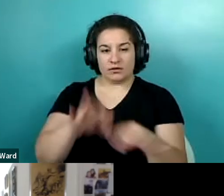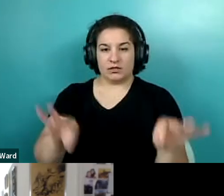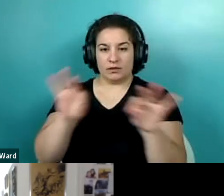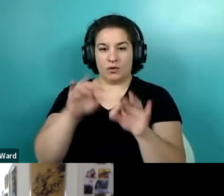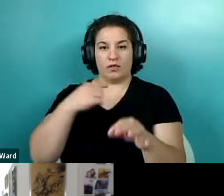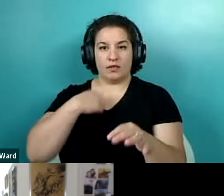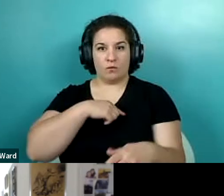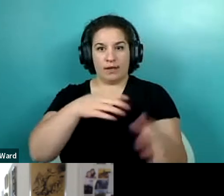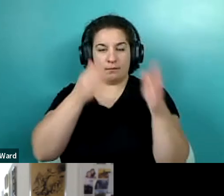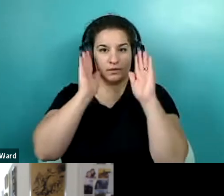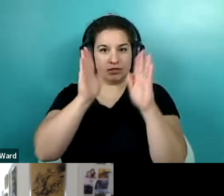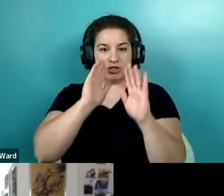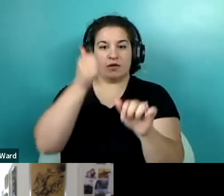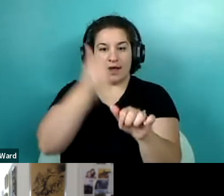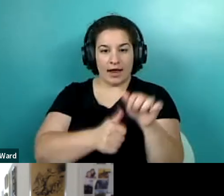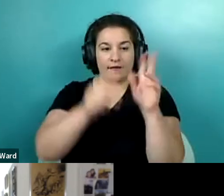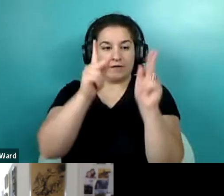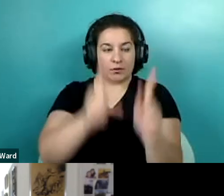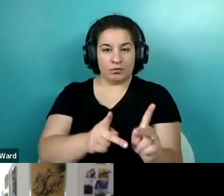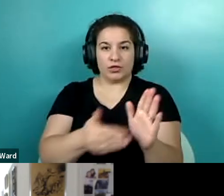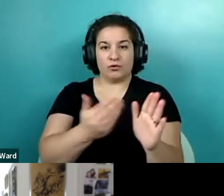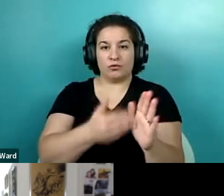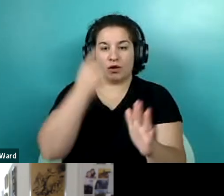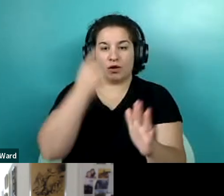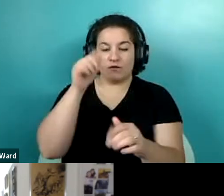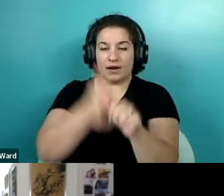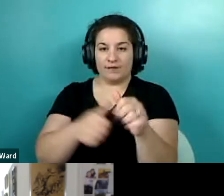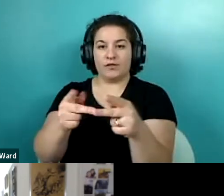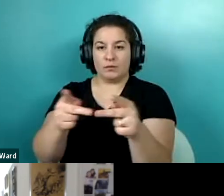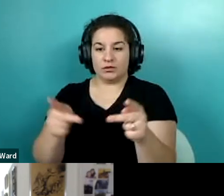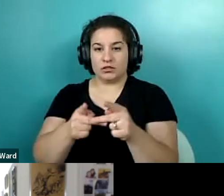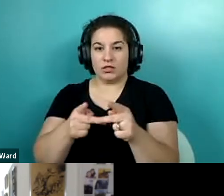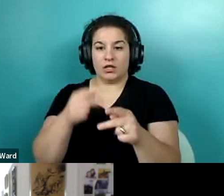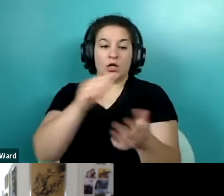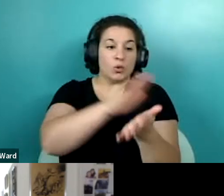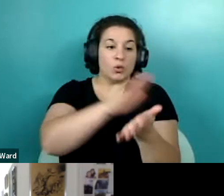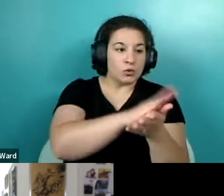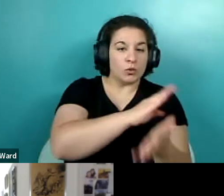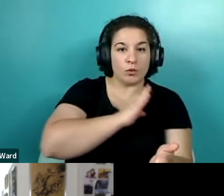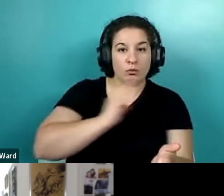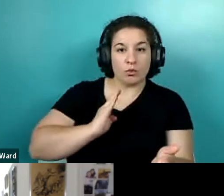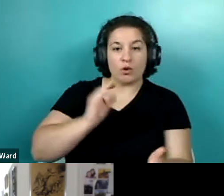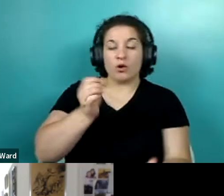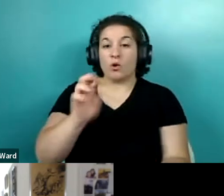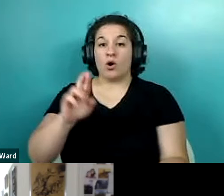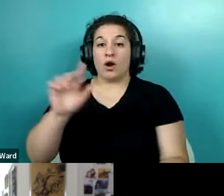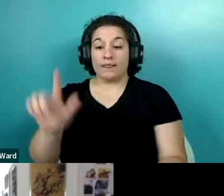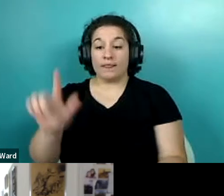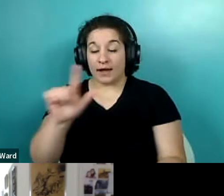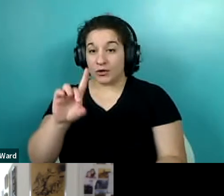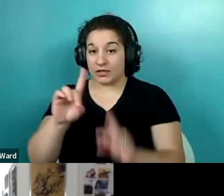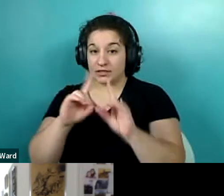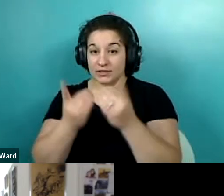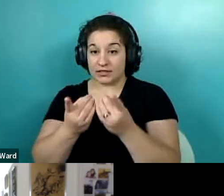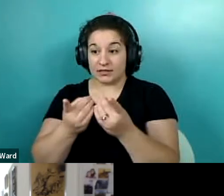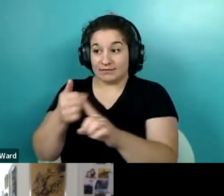every position, whether it's school board or library districts, which I didn't even know until I was